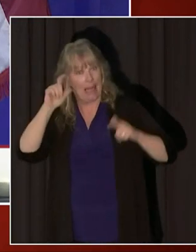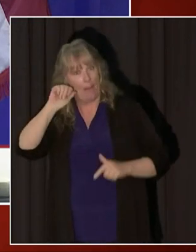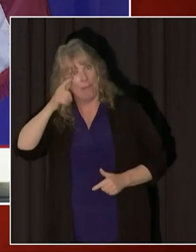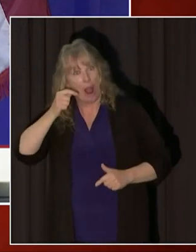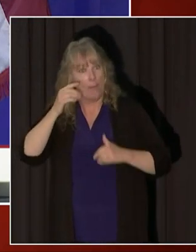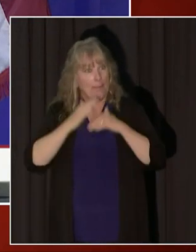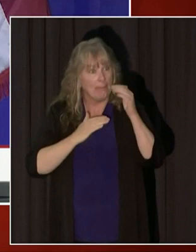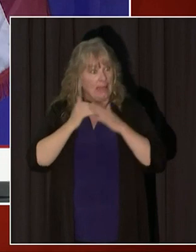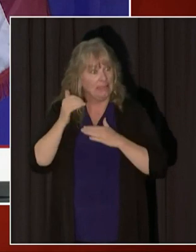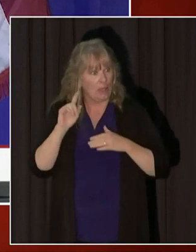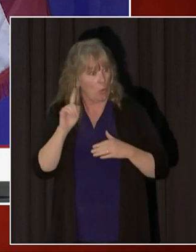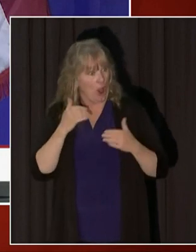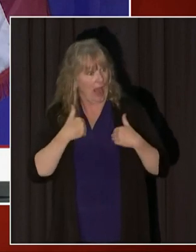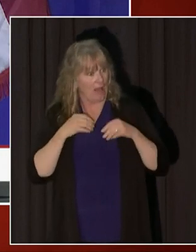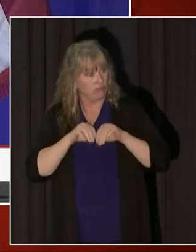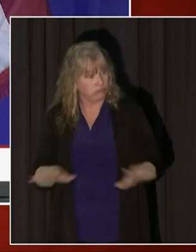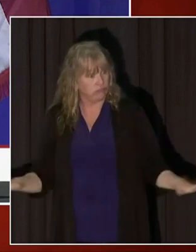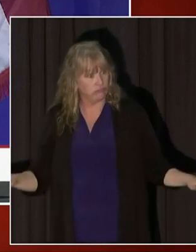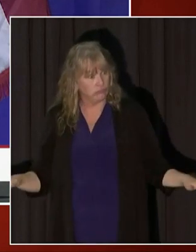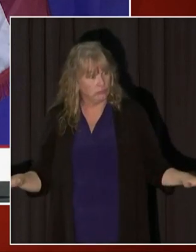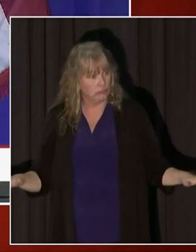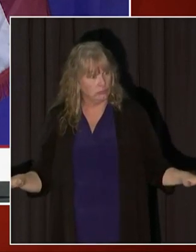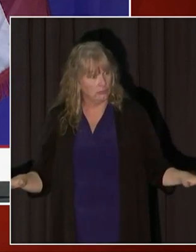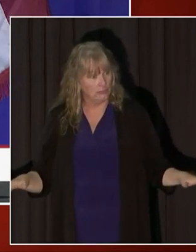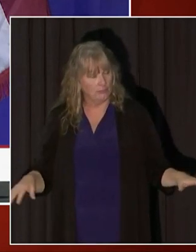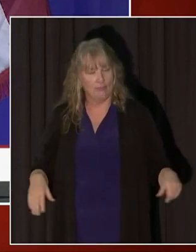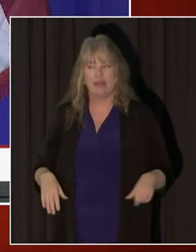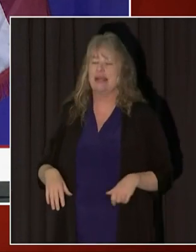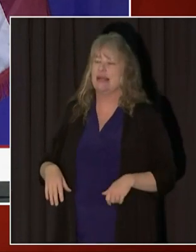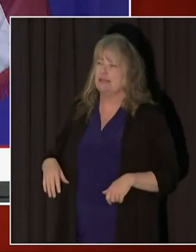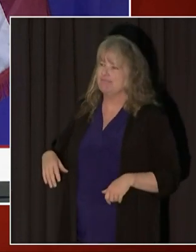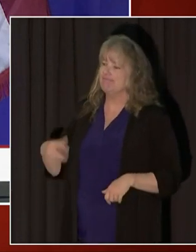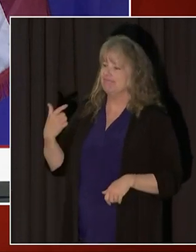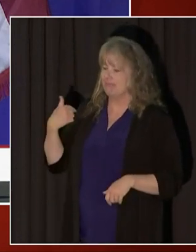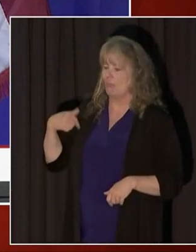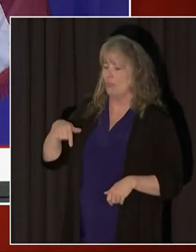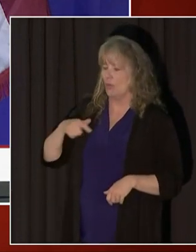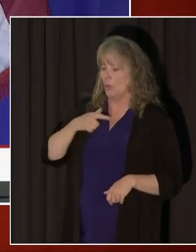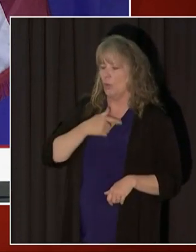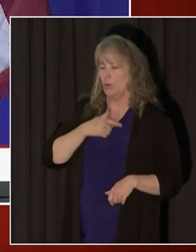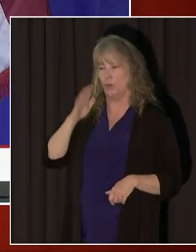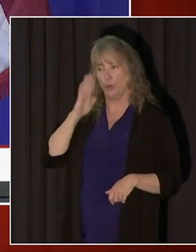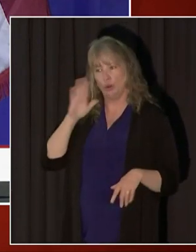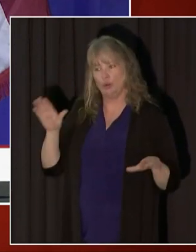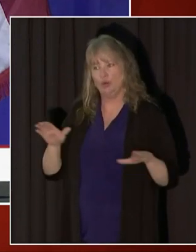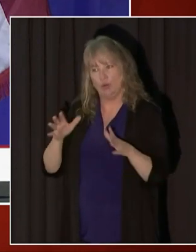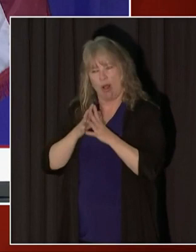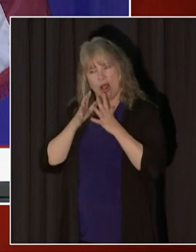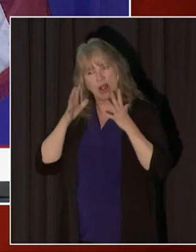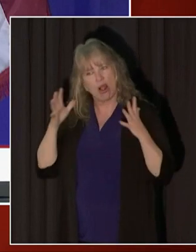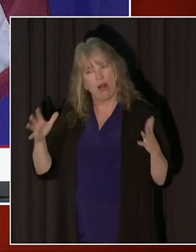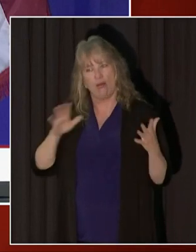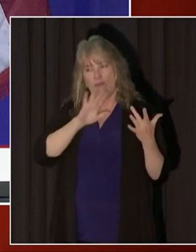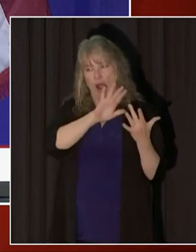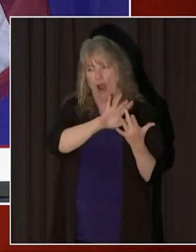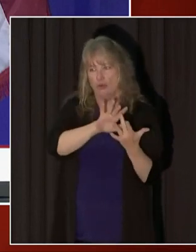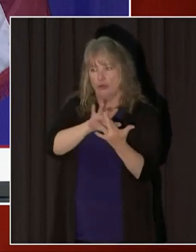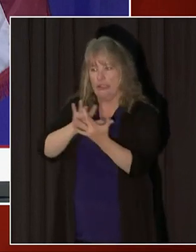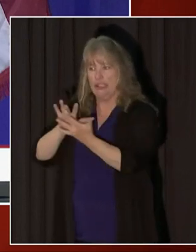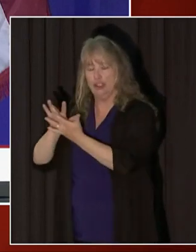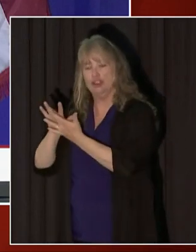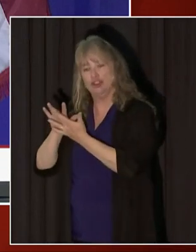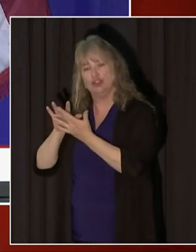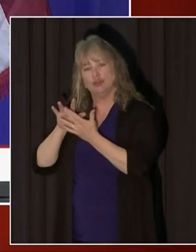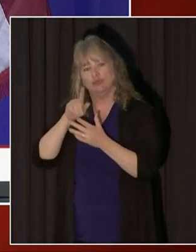more severely affected? We are going to be doing a lot of outreach to